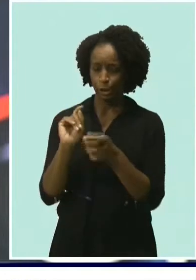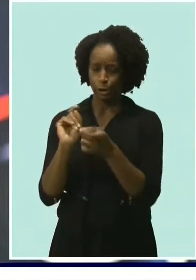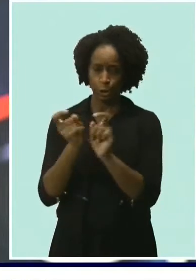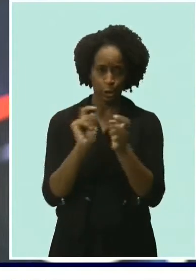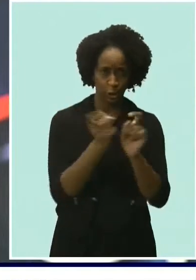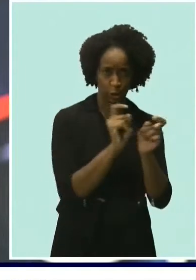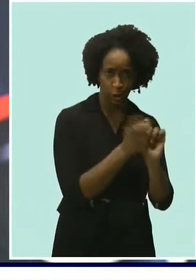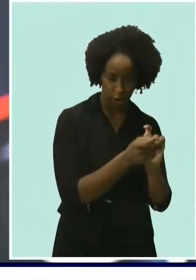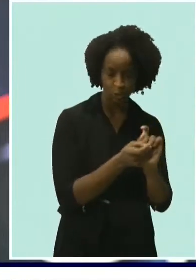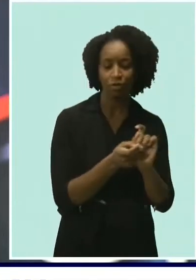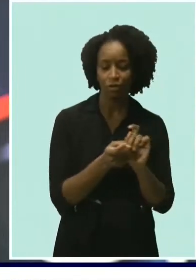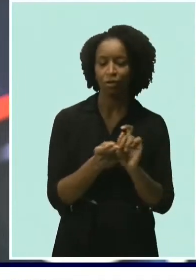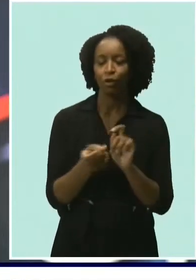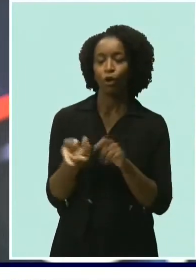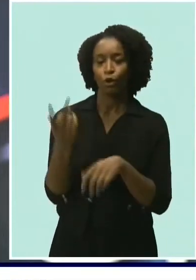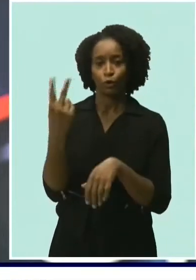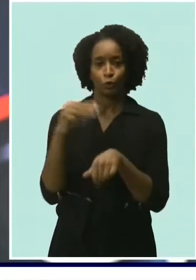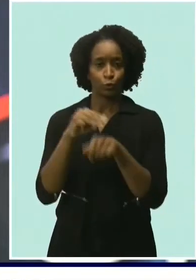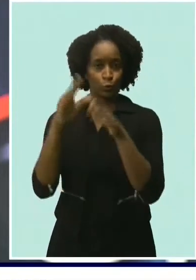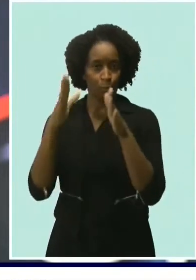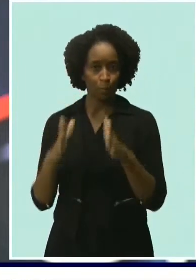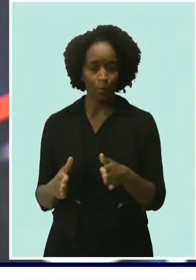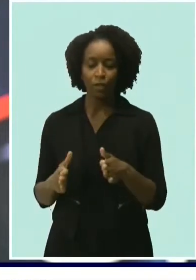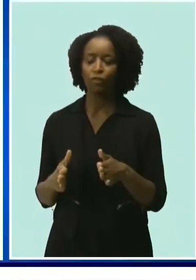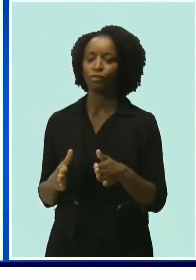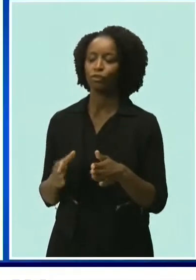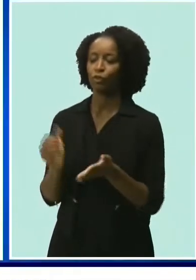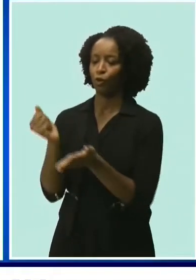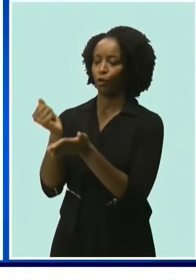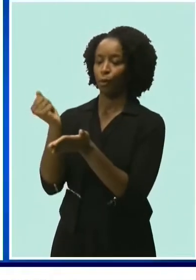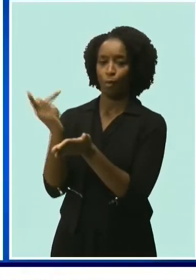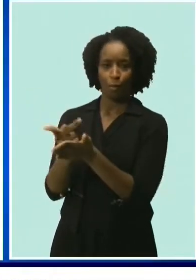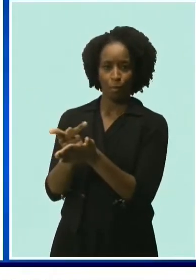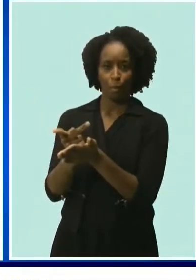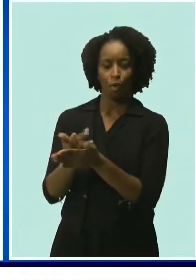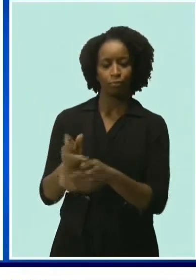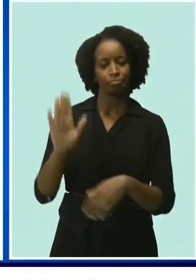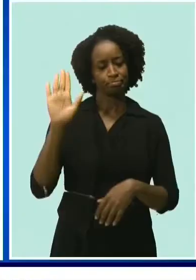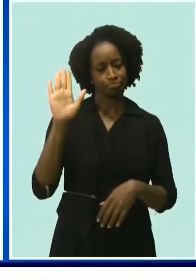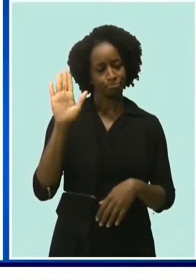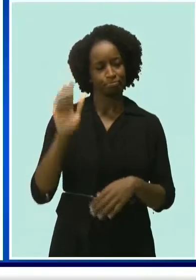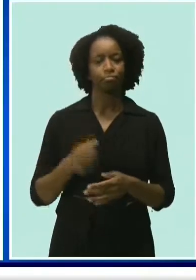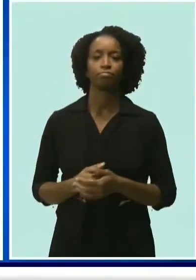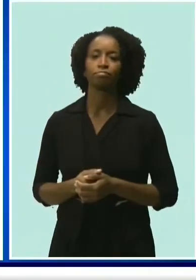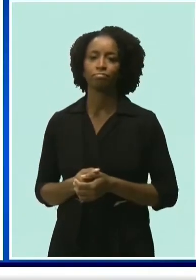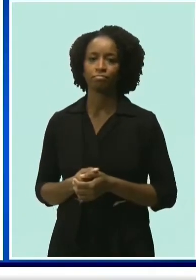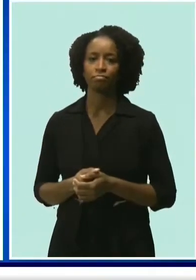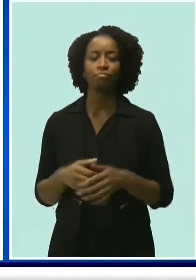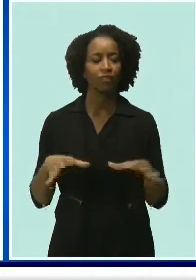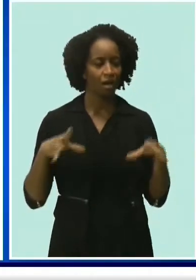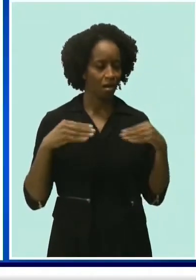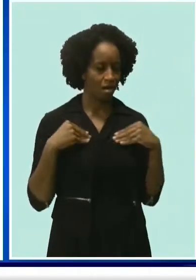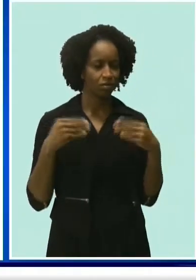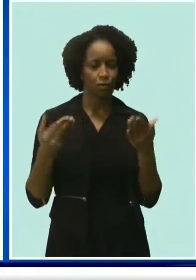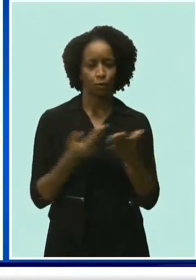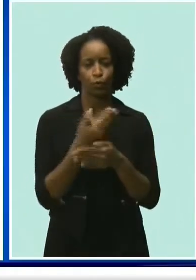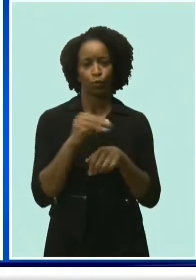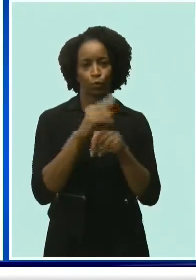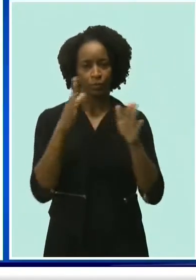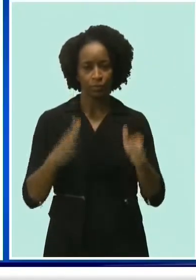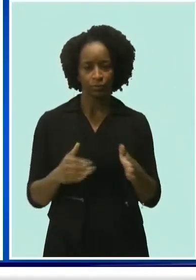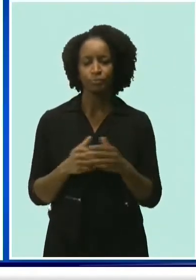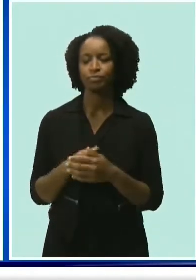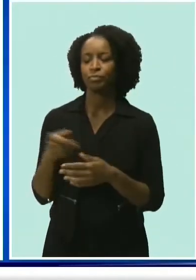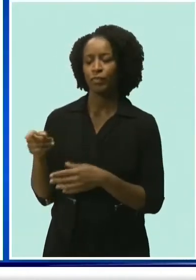was at Government House this afternoon for the ceremony. Minister of Tourism and International Transport Senator Lisa Cummins and